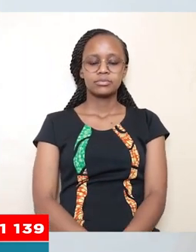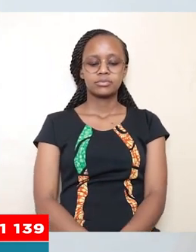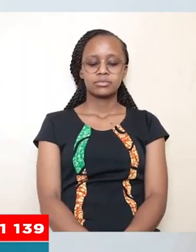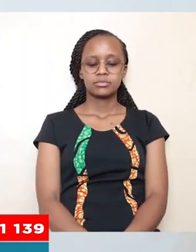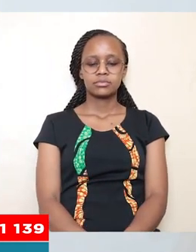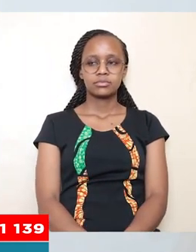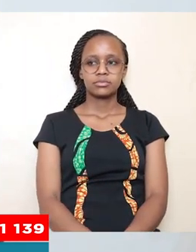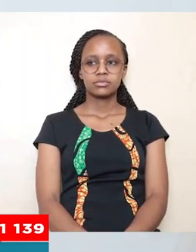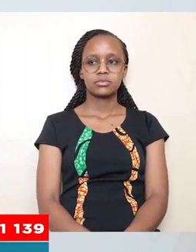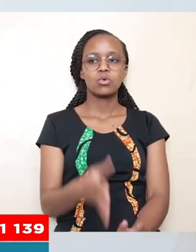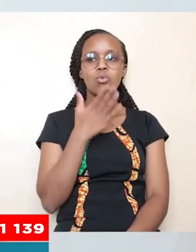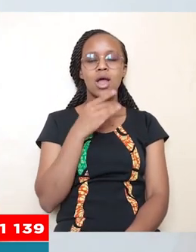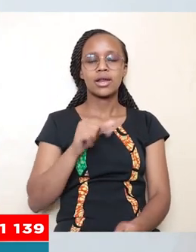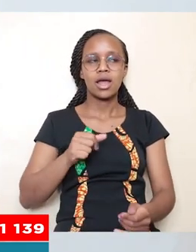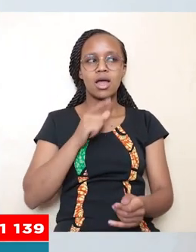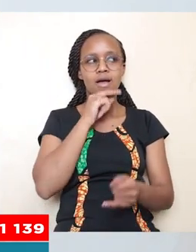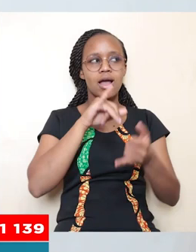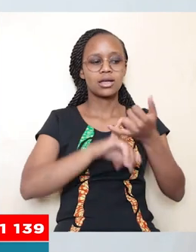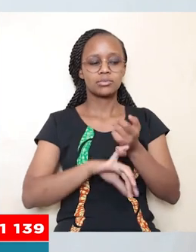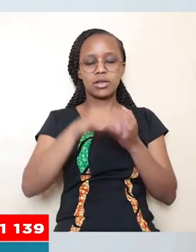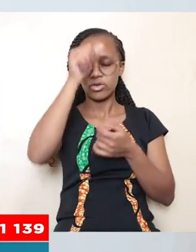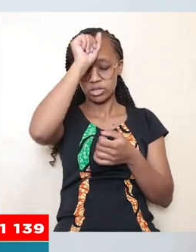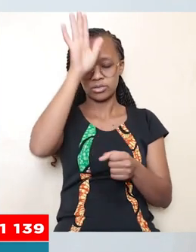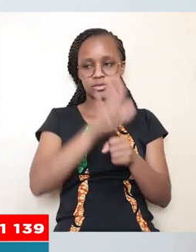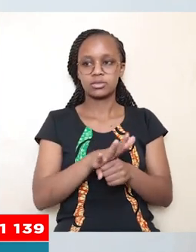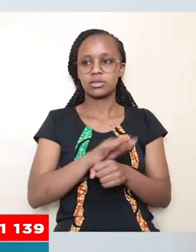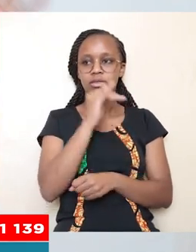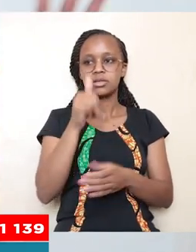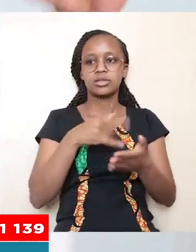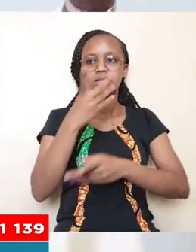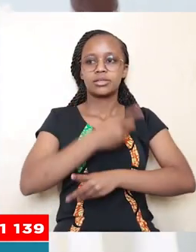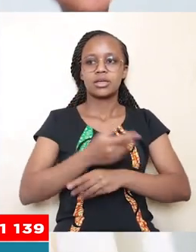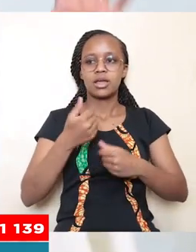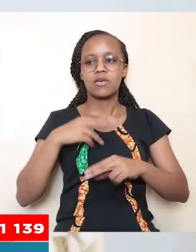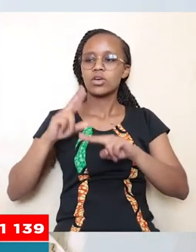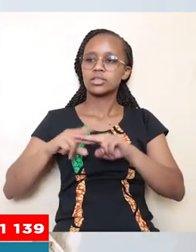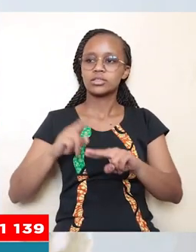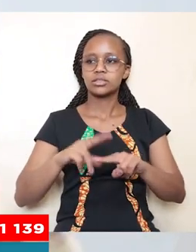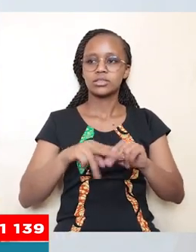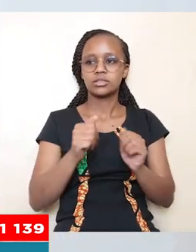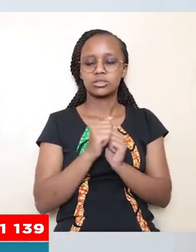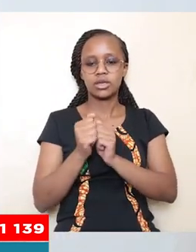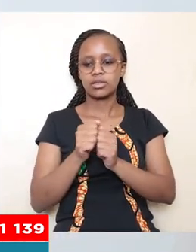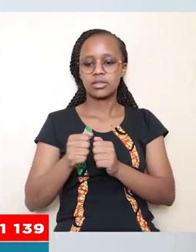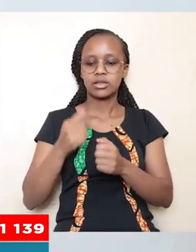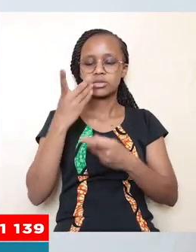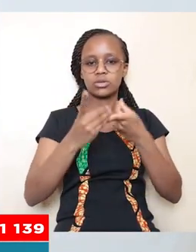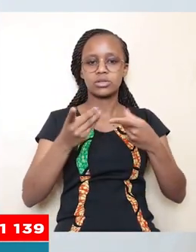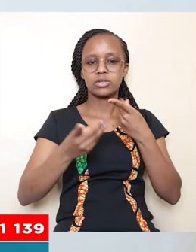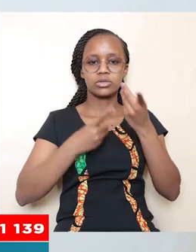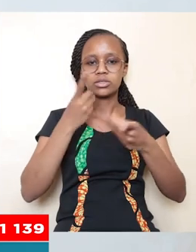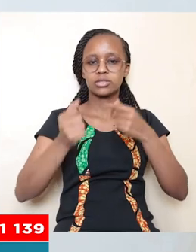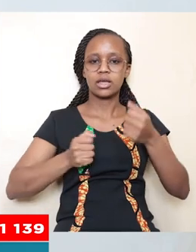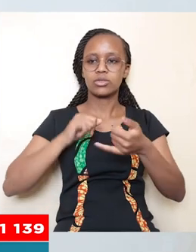If you ever want to know as a husband that you are a fool, it is the day you have a sitting to discuss your wife,